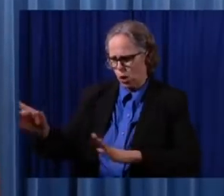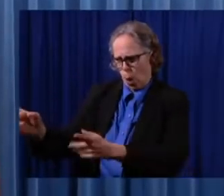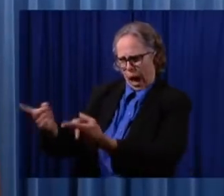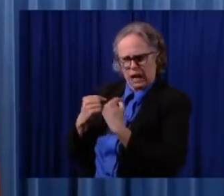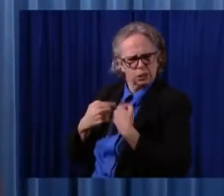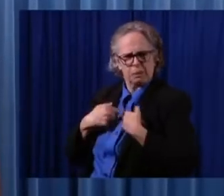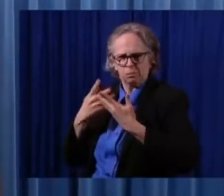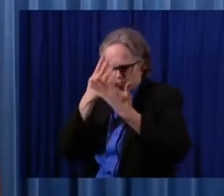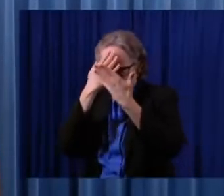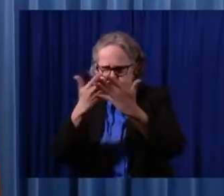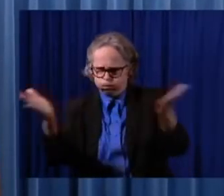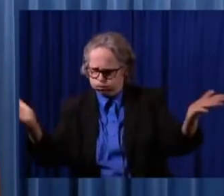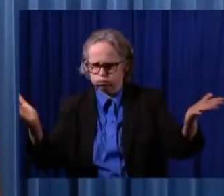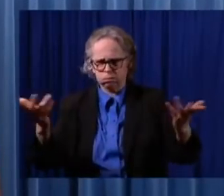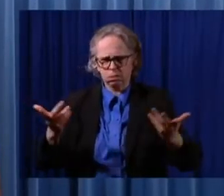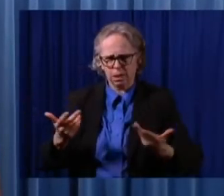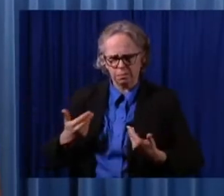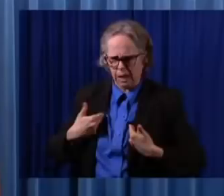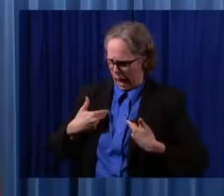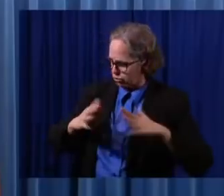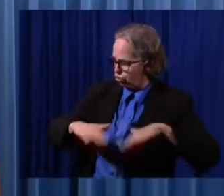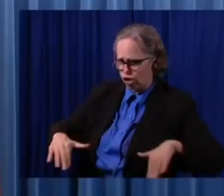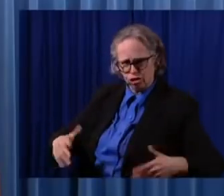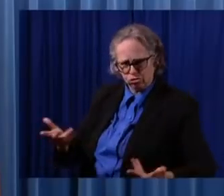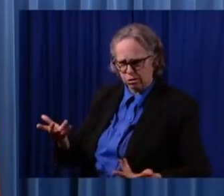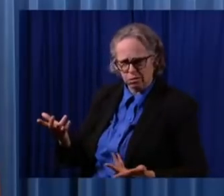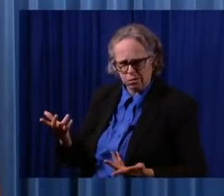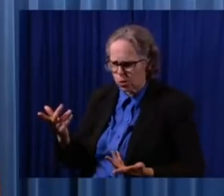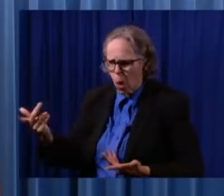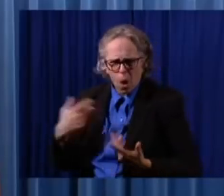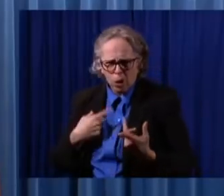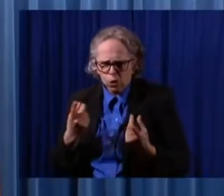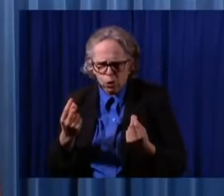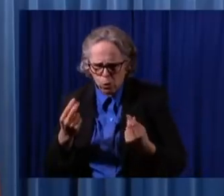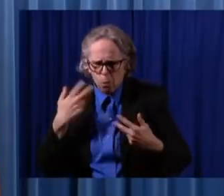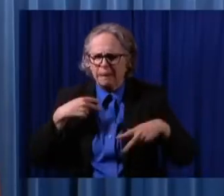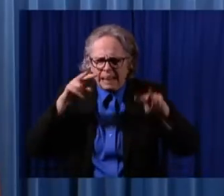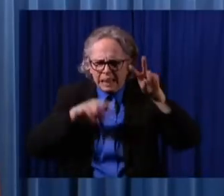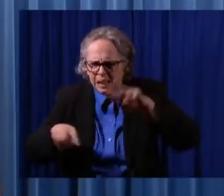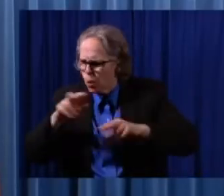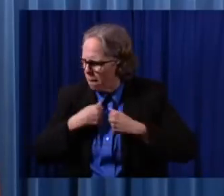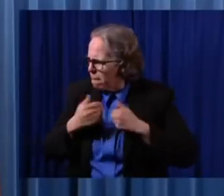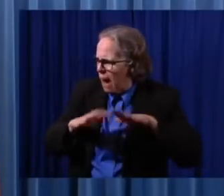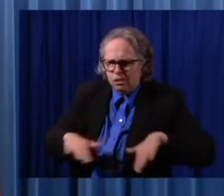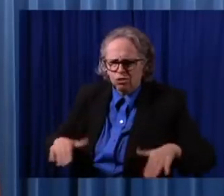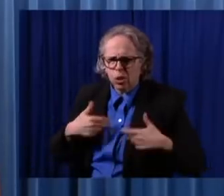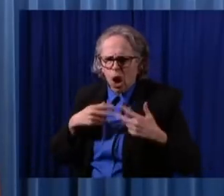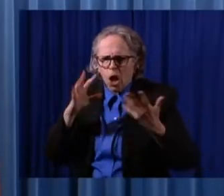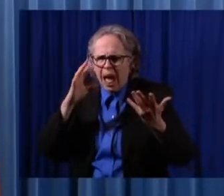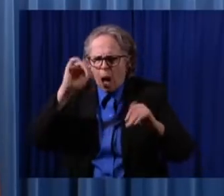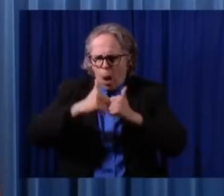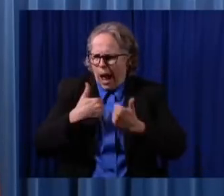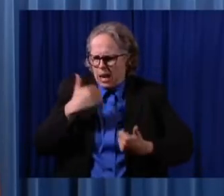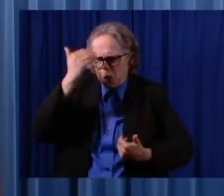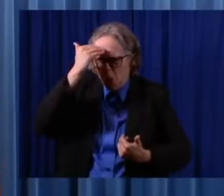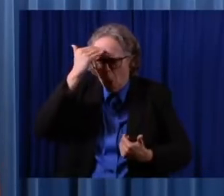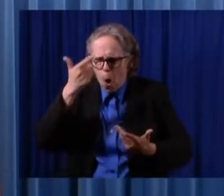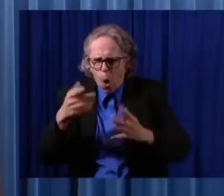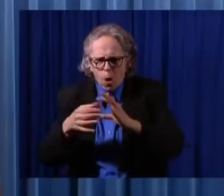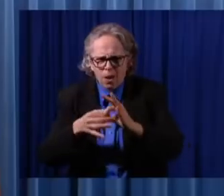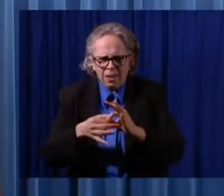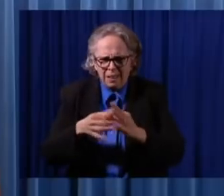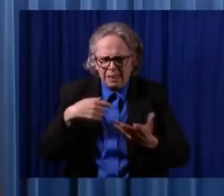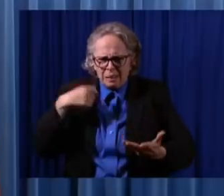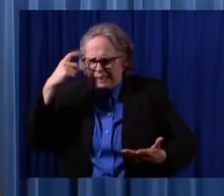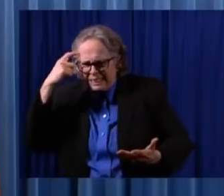and I have little kids, what do I look for? And that's always it seems to me is always the question as a parent. What